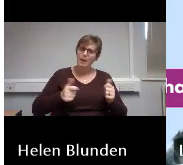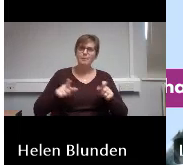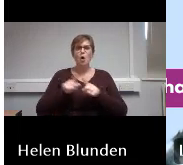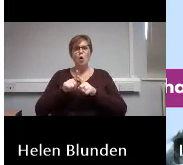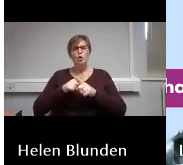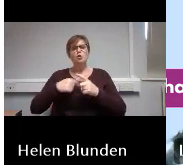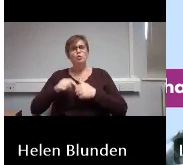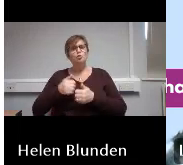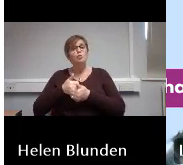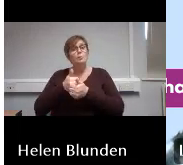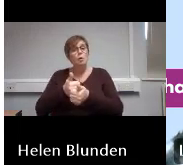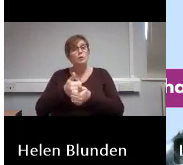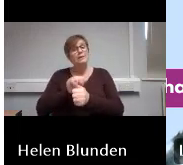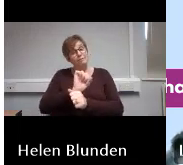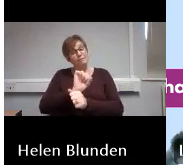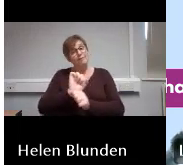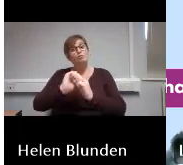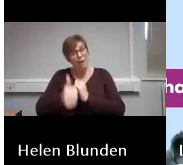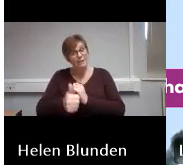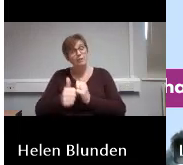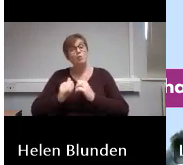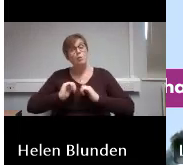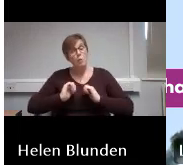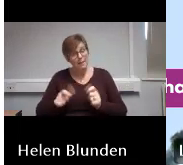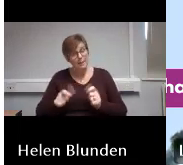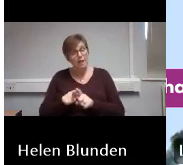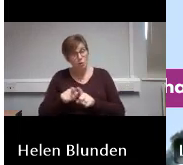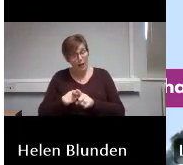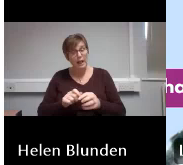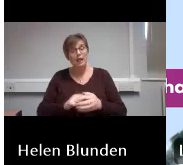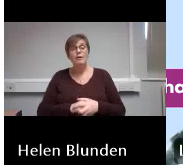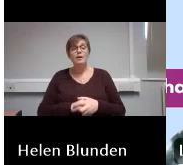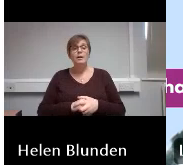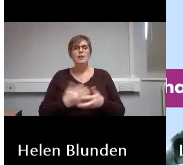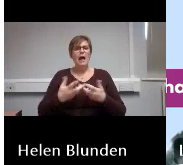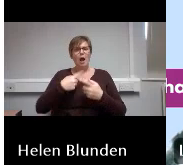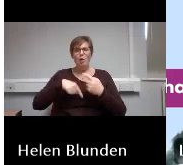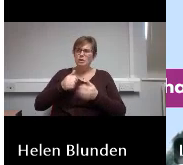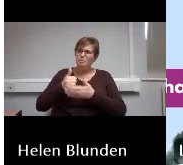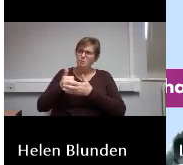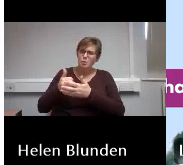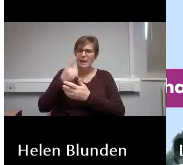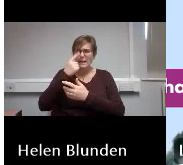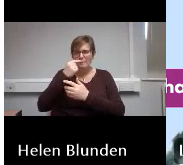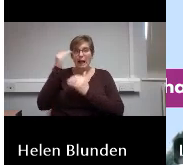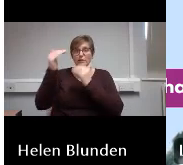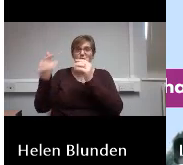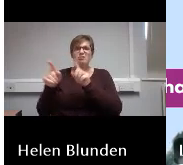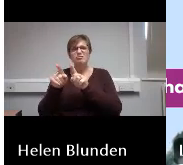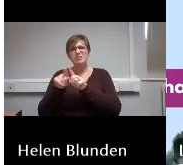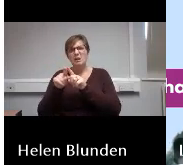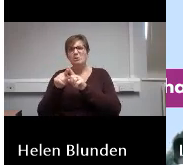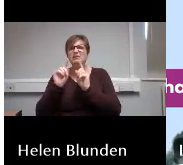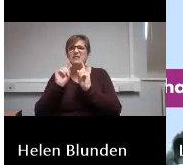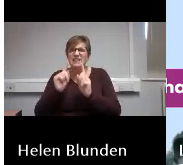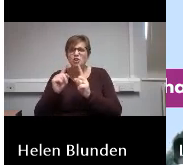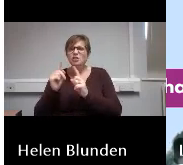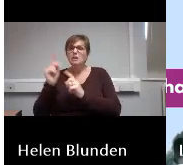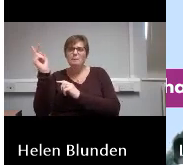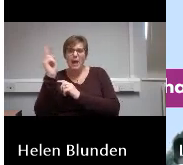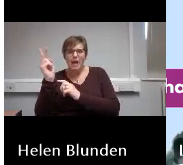their friends' well-being. How do we support and enable adults, such as teachers, parents, carers,